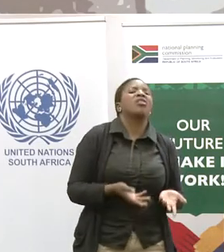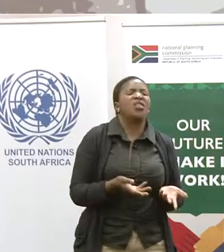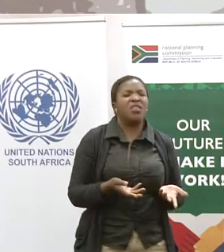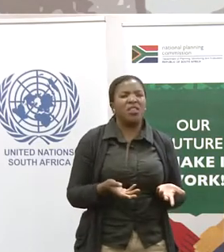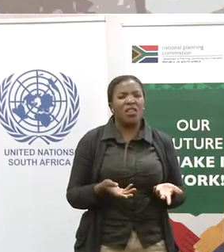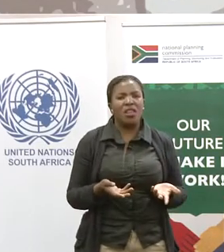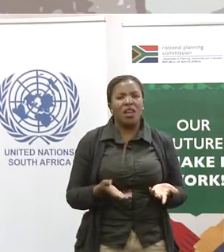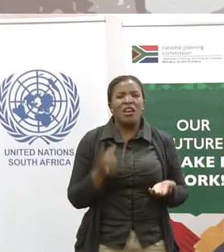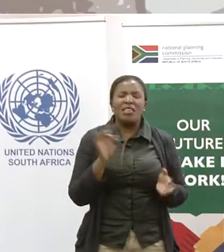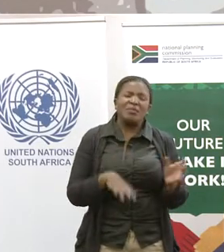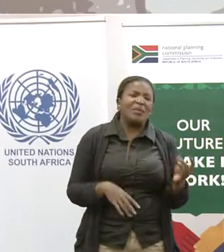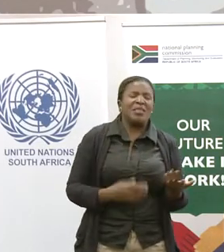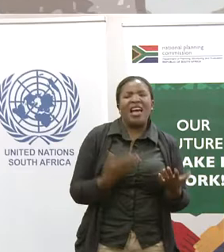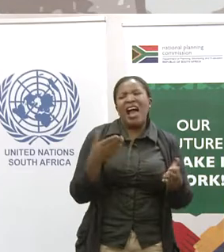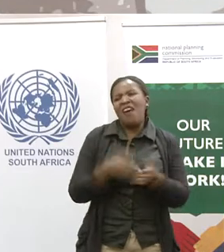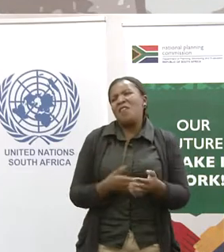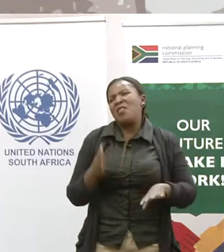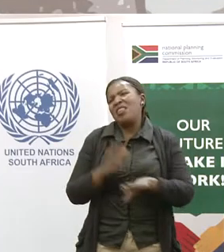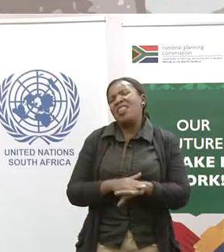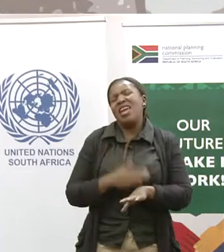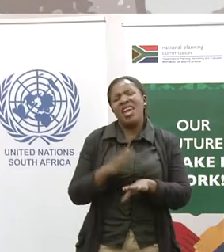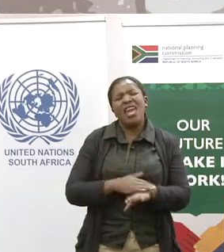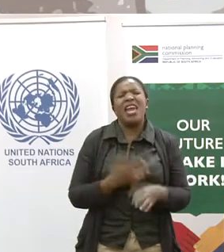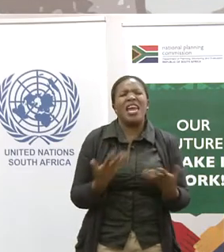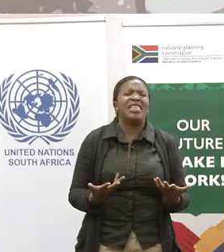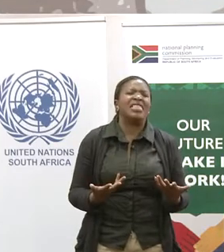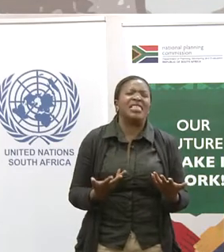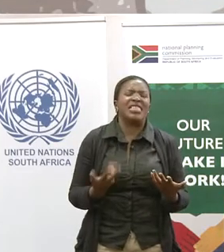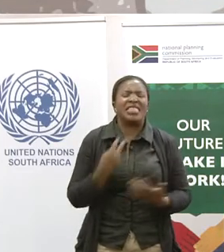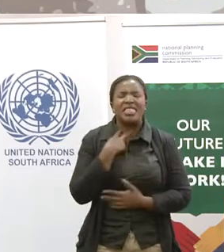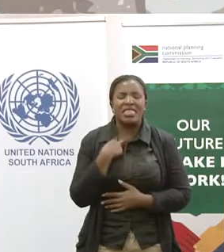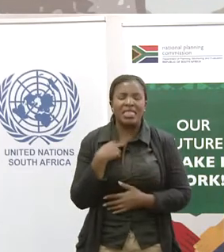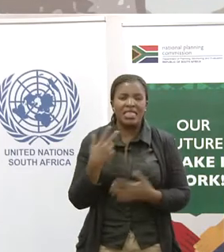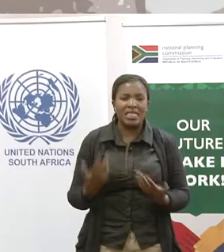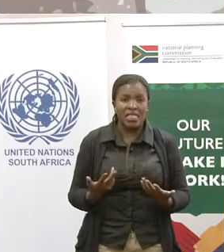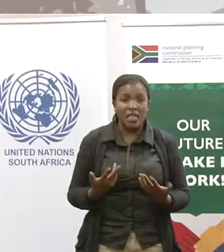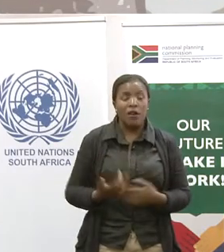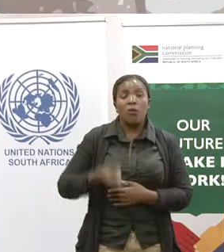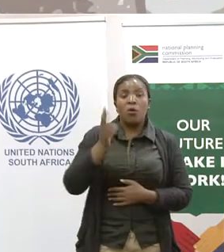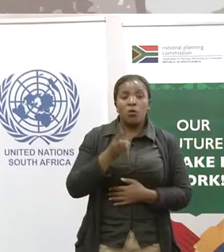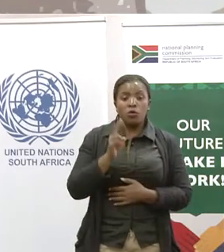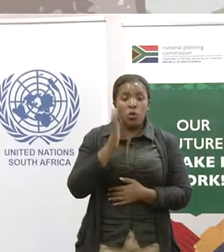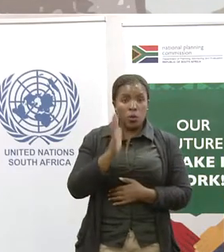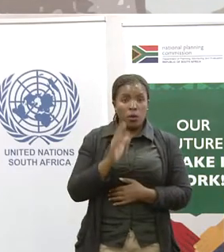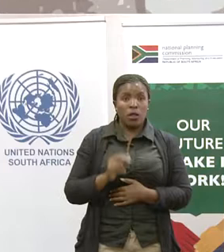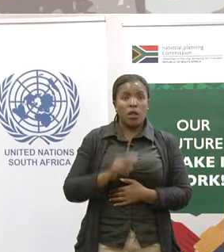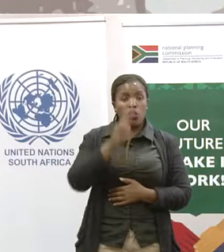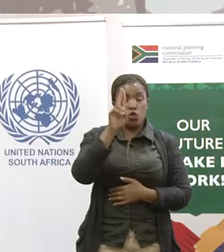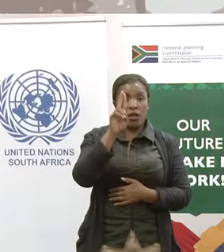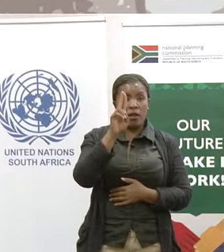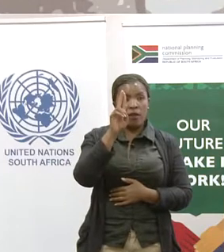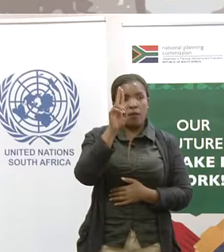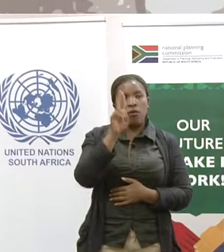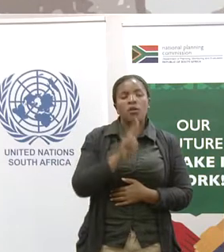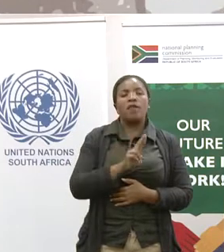after party isn't there. In this case, we've also will be launching the Universal Access Design